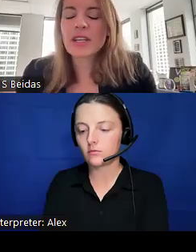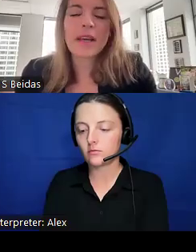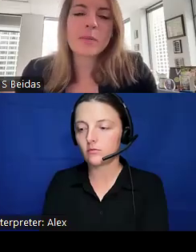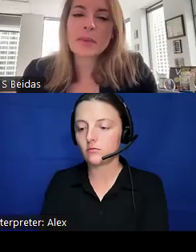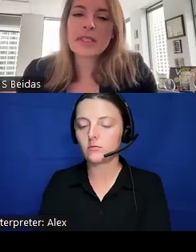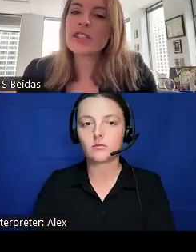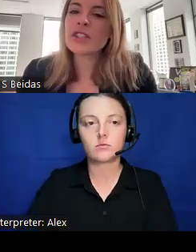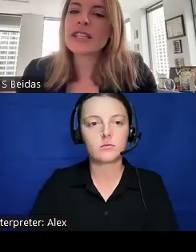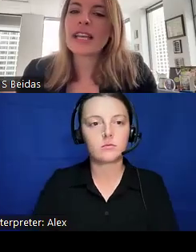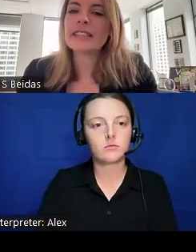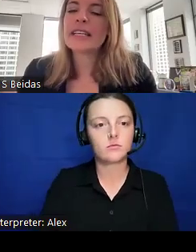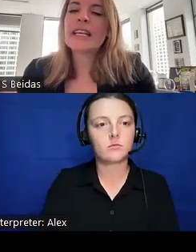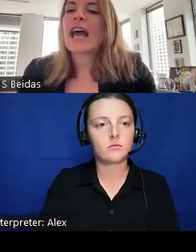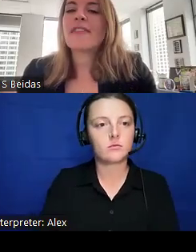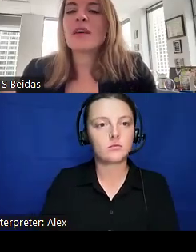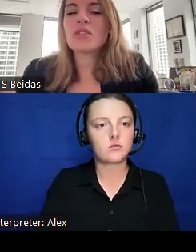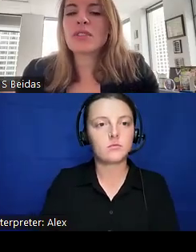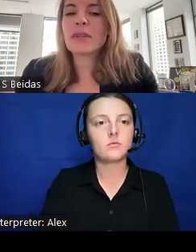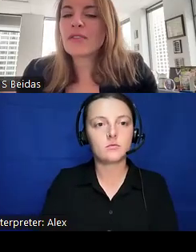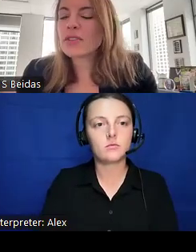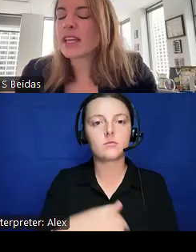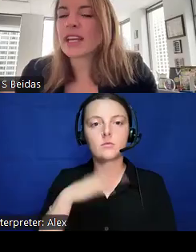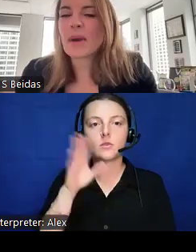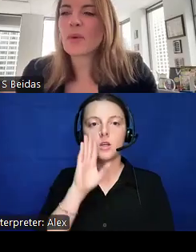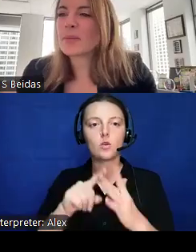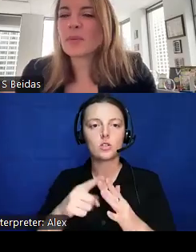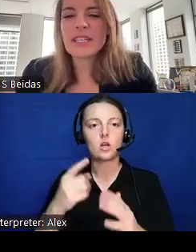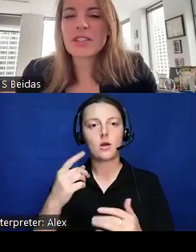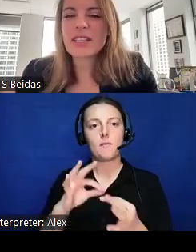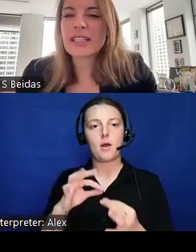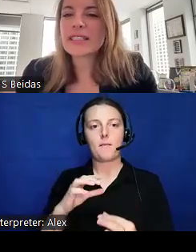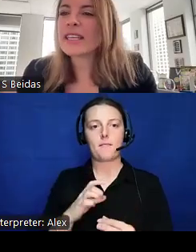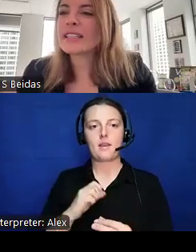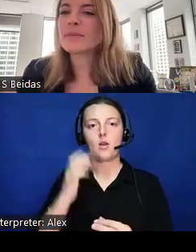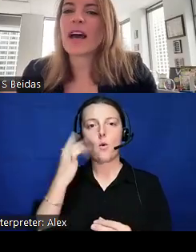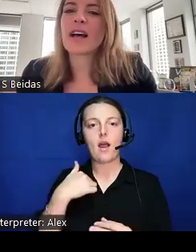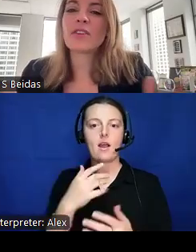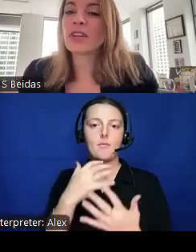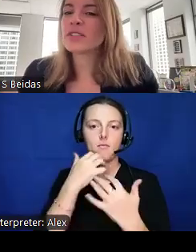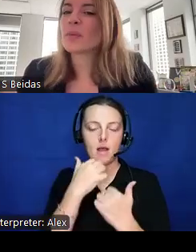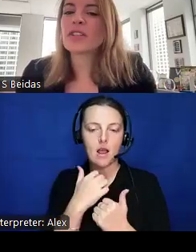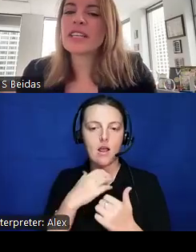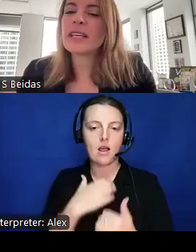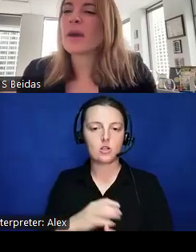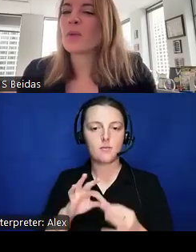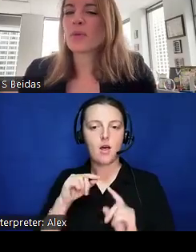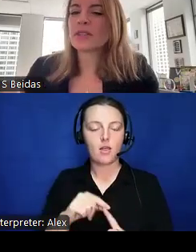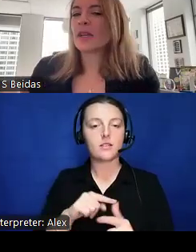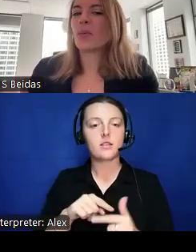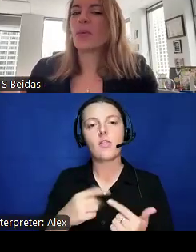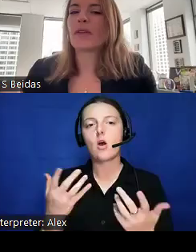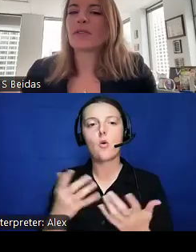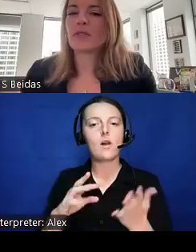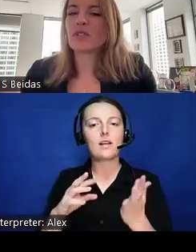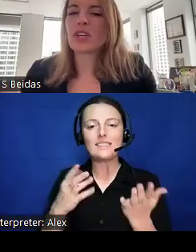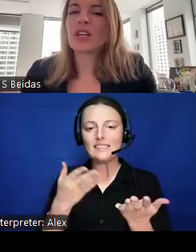and why I'm so passionate about implementation science. And then we'll do some level setting about what implementation science is, learnings from our team,